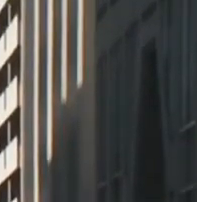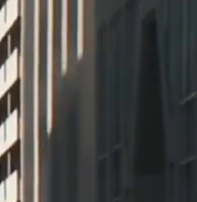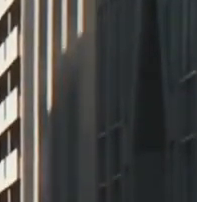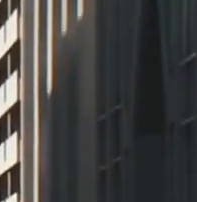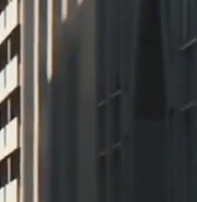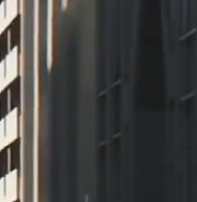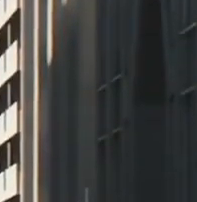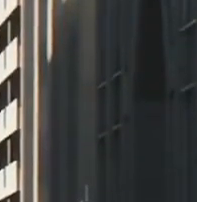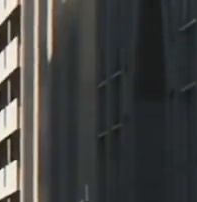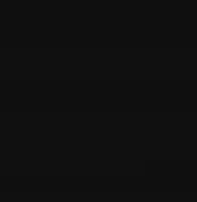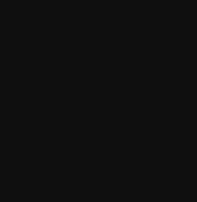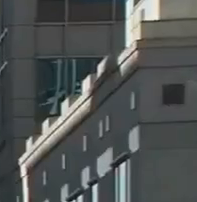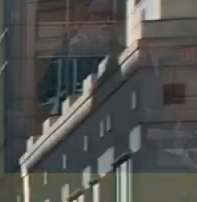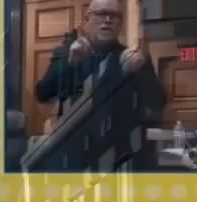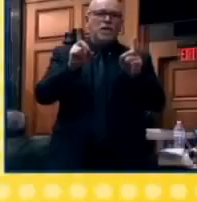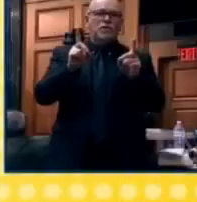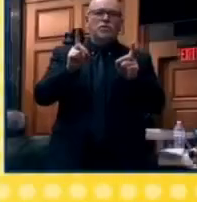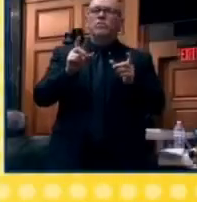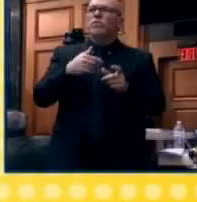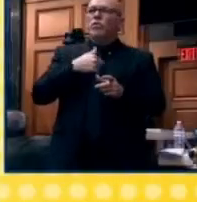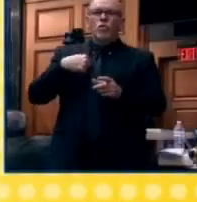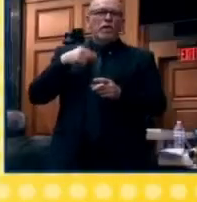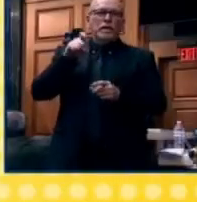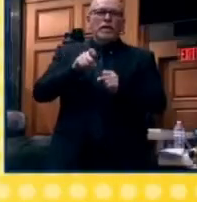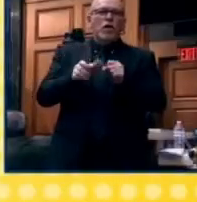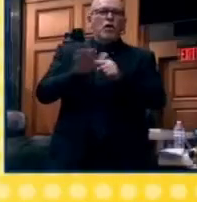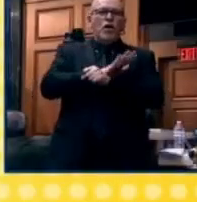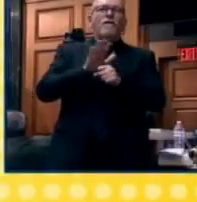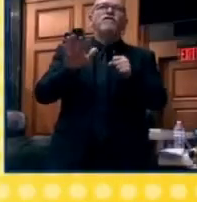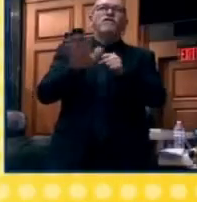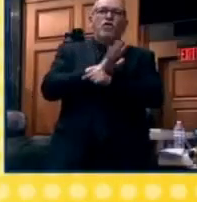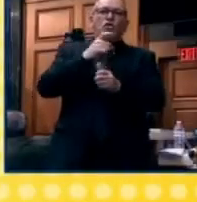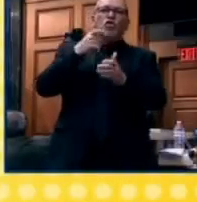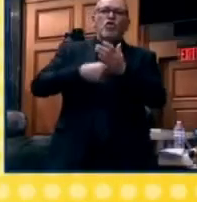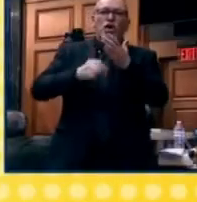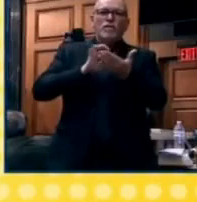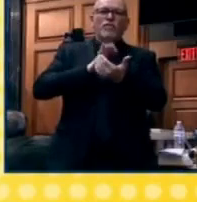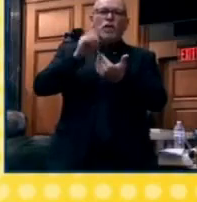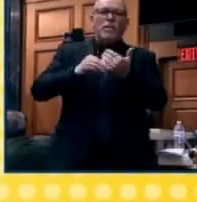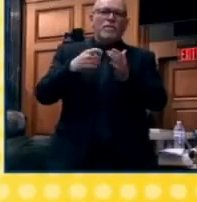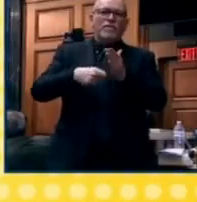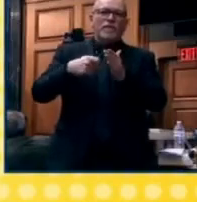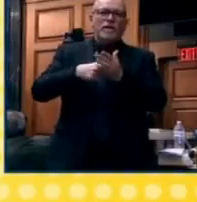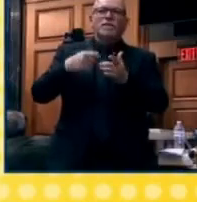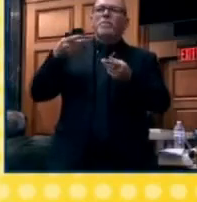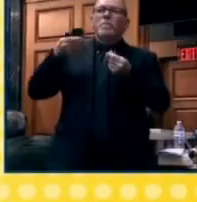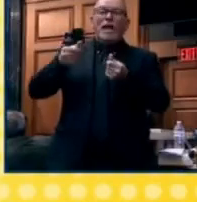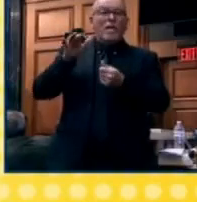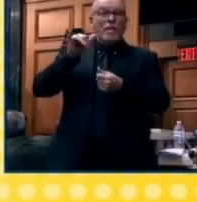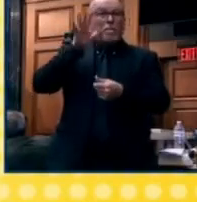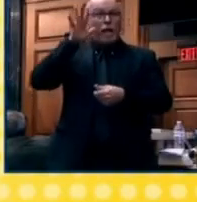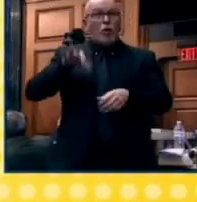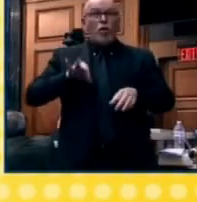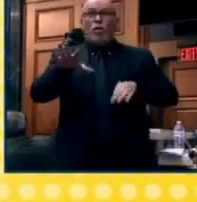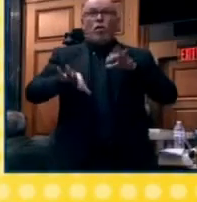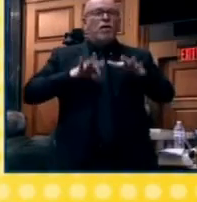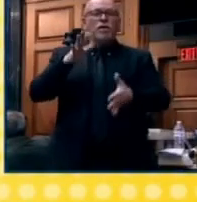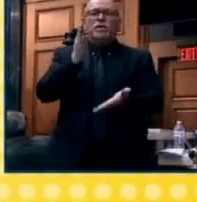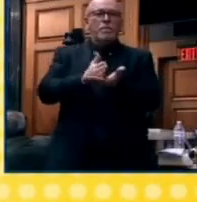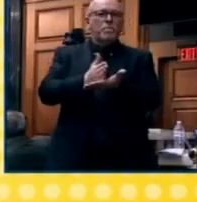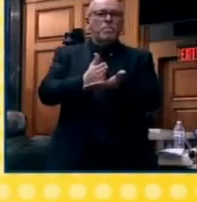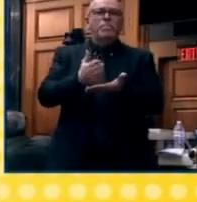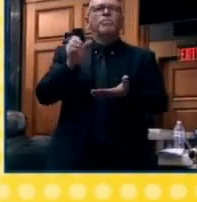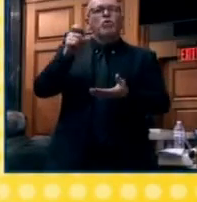four children. Let's cover the full cost of curriculum fees paid for by parents so that